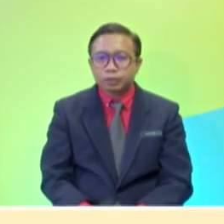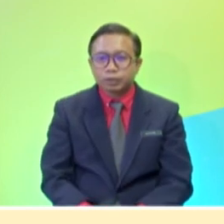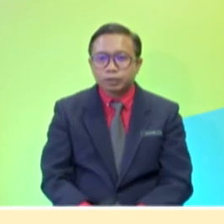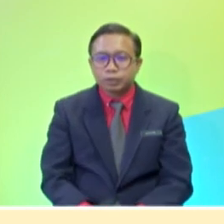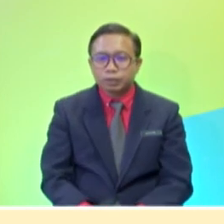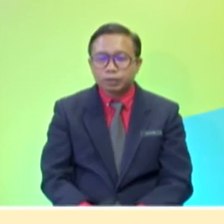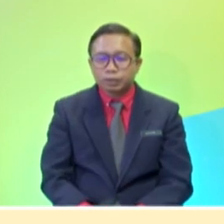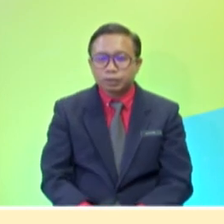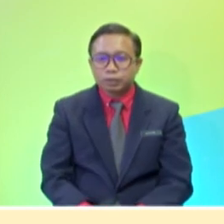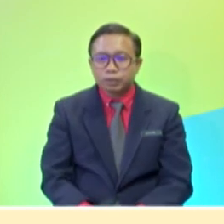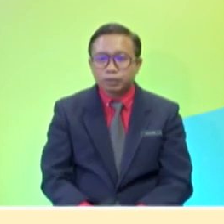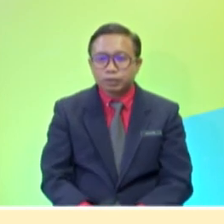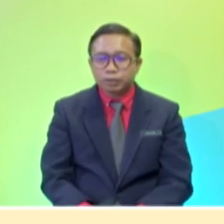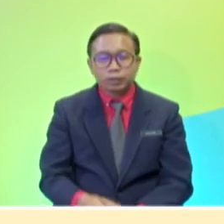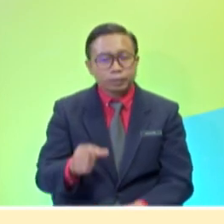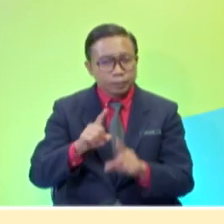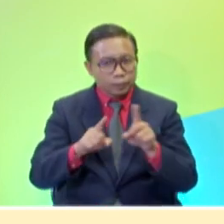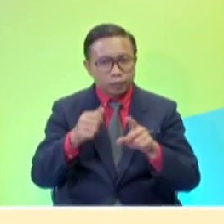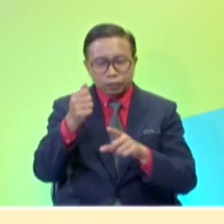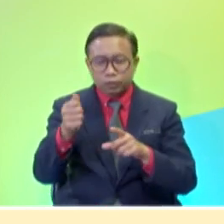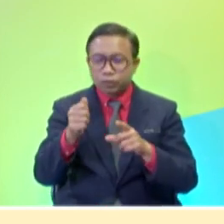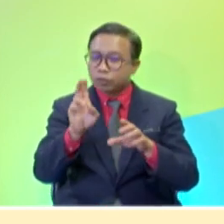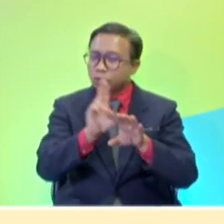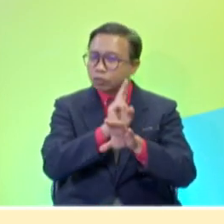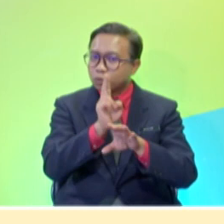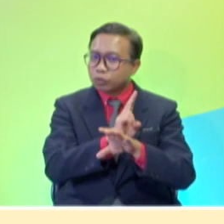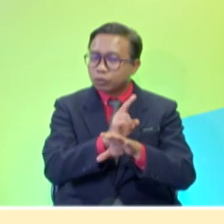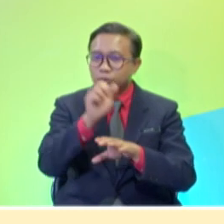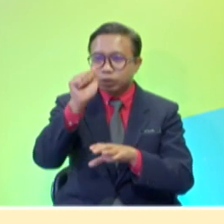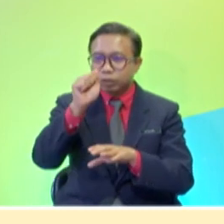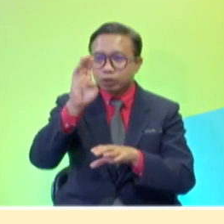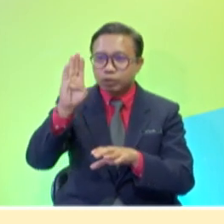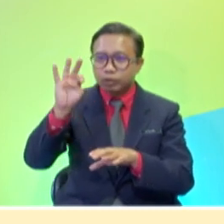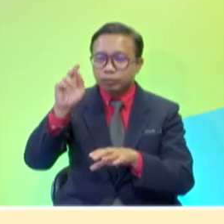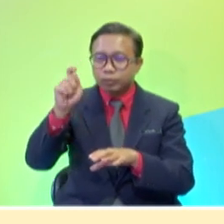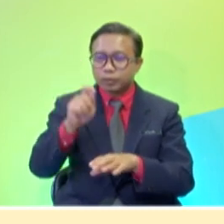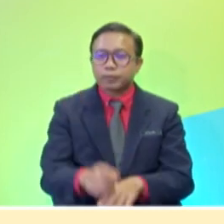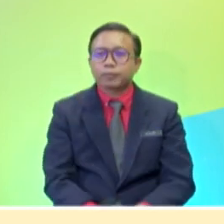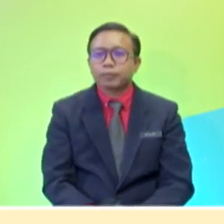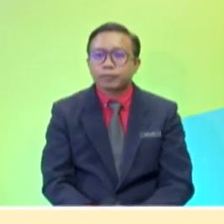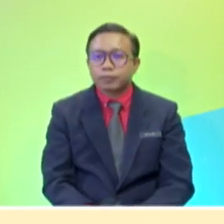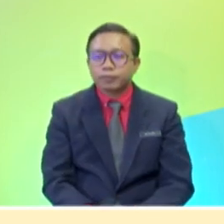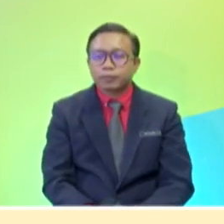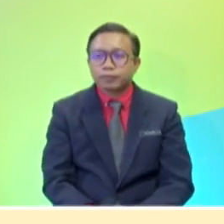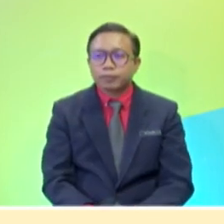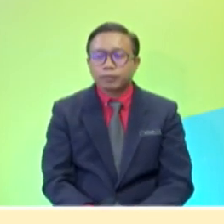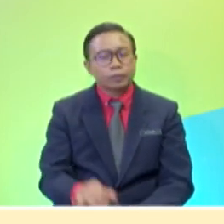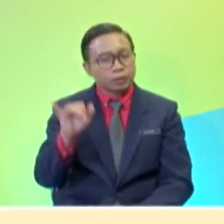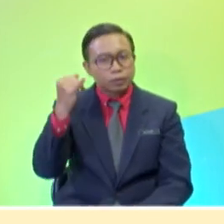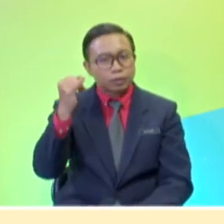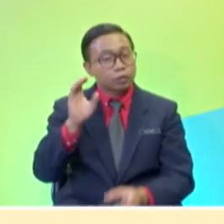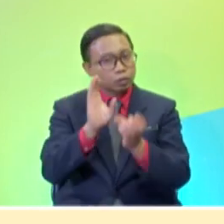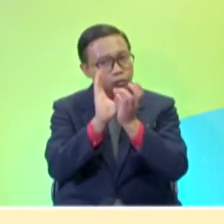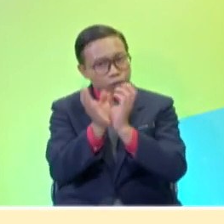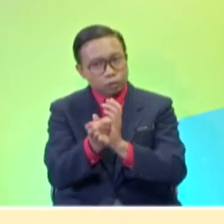sentence is correct, Ian, but you need to use the phrase a bit. Okay. And you cannot